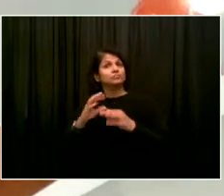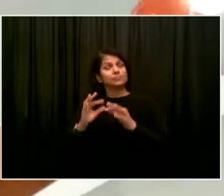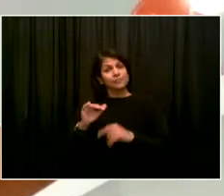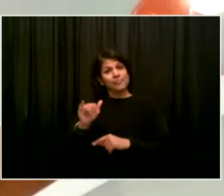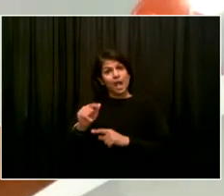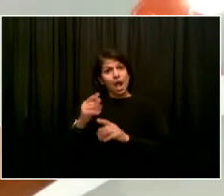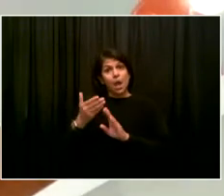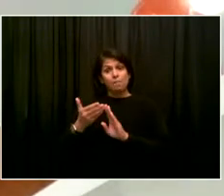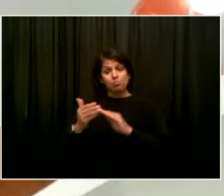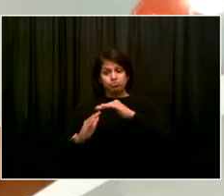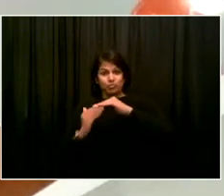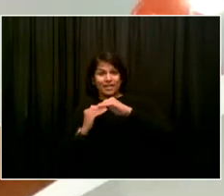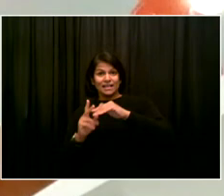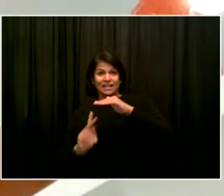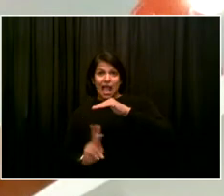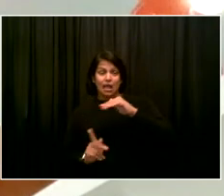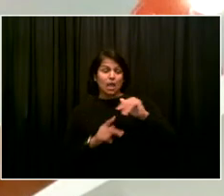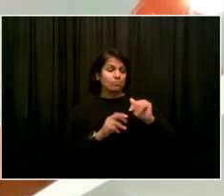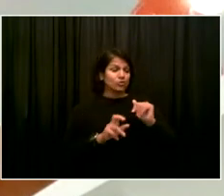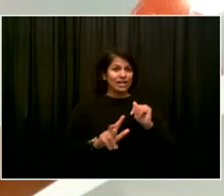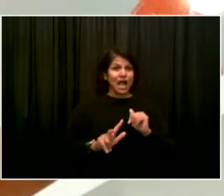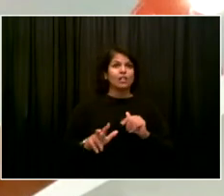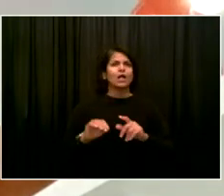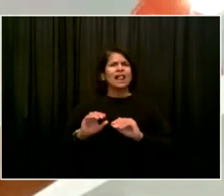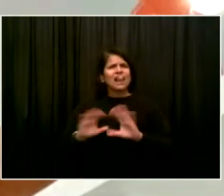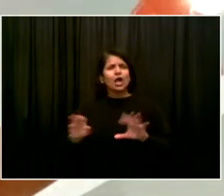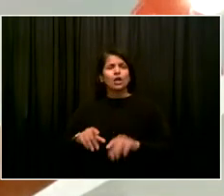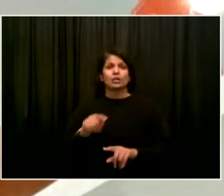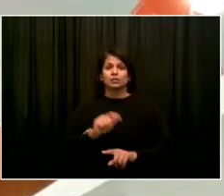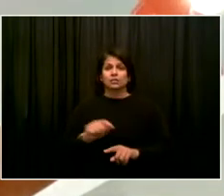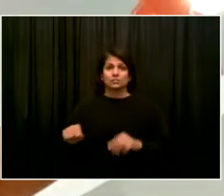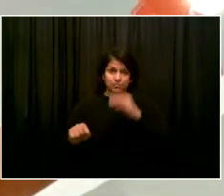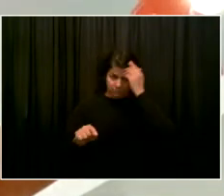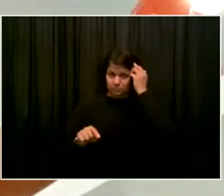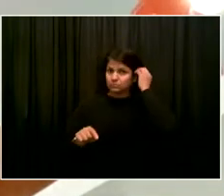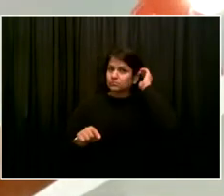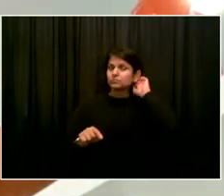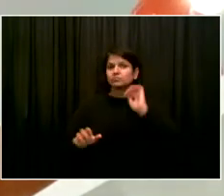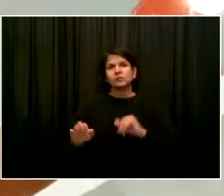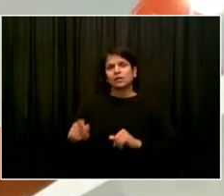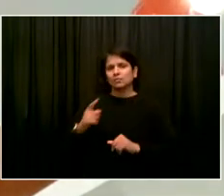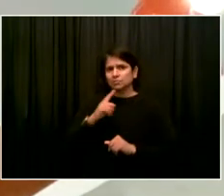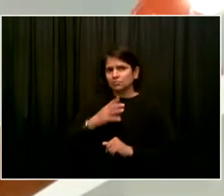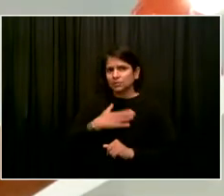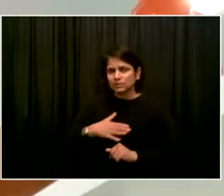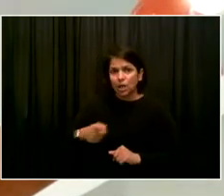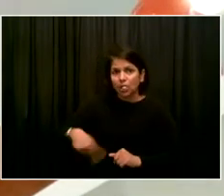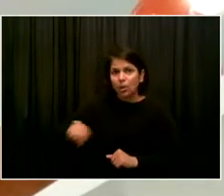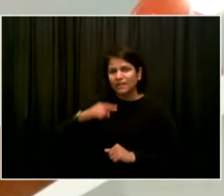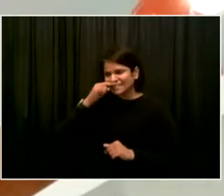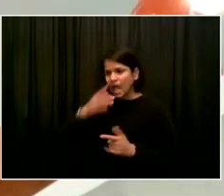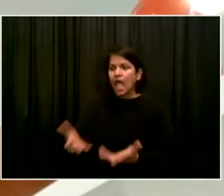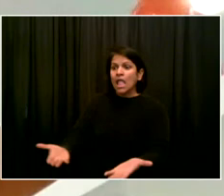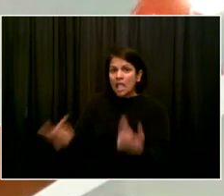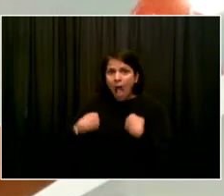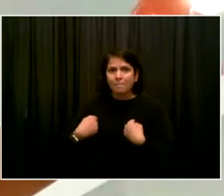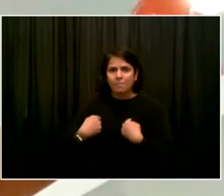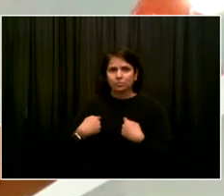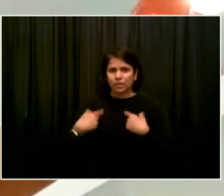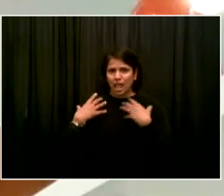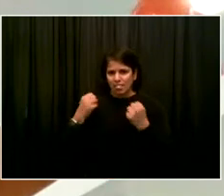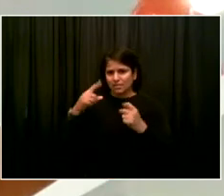see your kids in pre-K and 3K at our hospital sites, too, to give them the best experience. Our surveillance program currently is for elementary and high